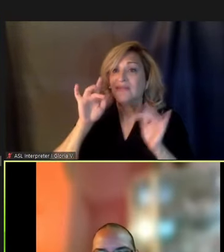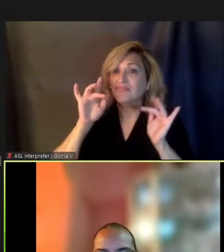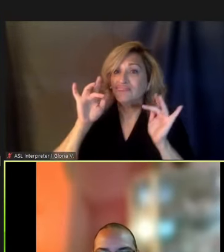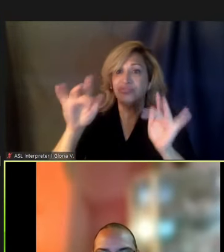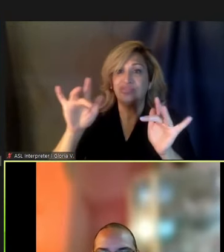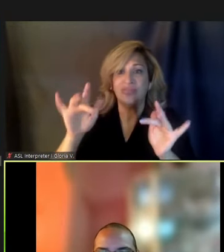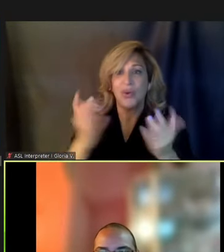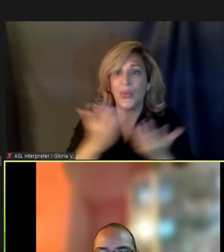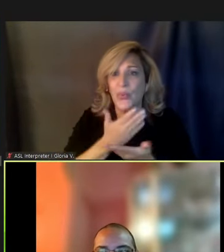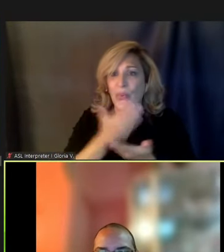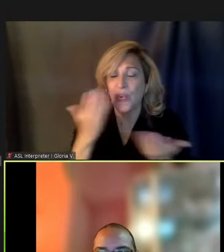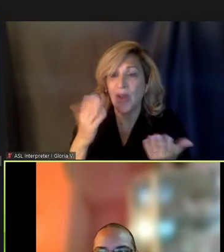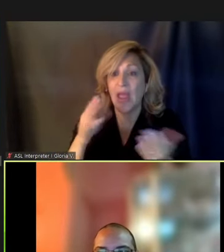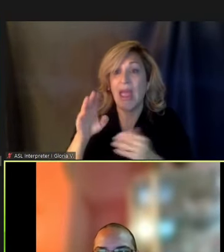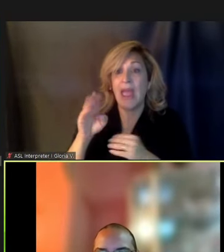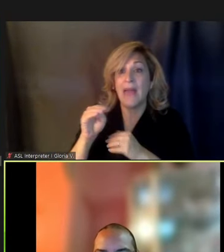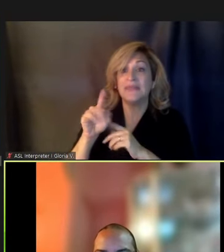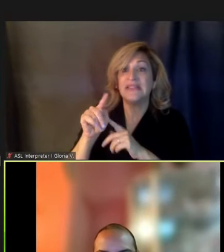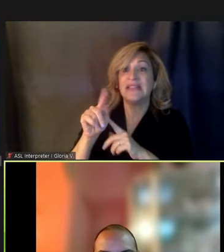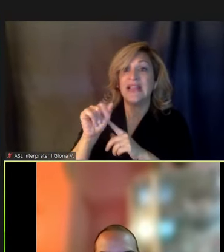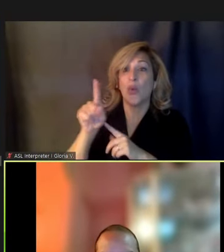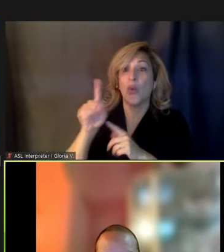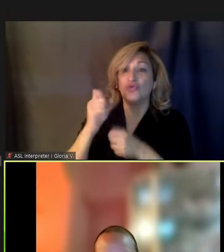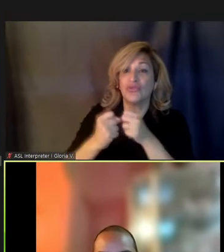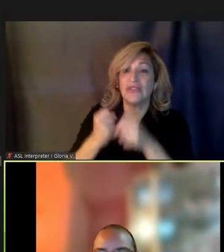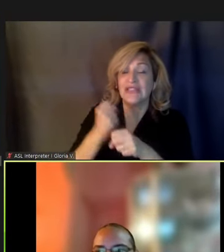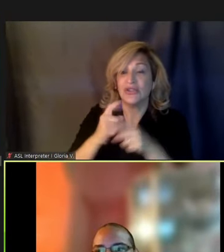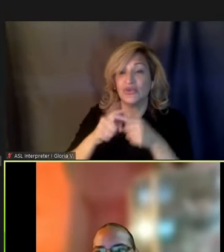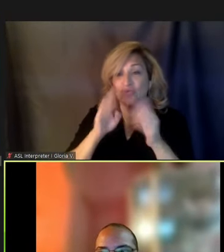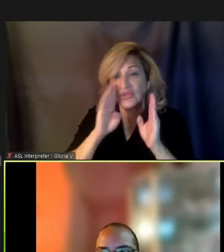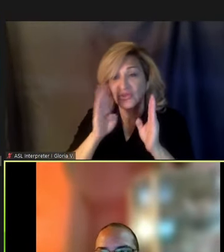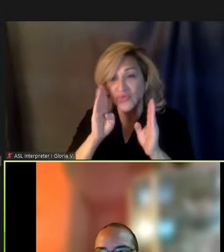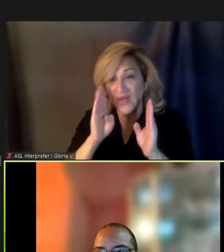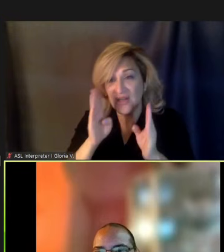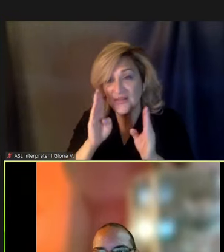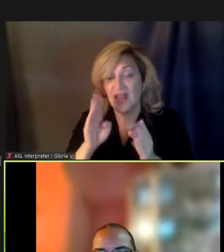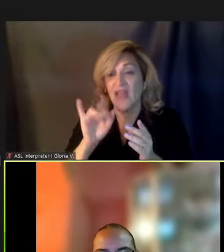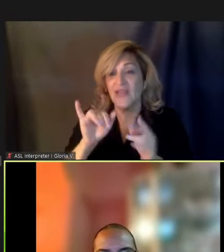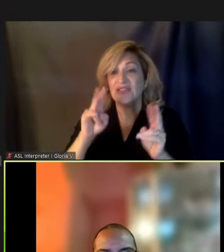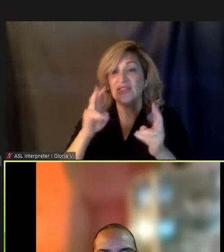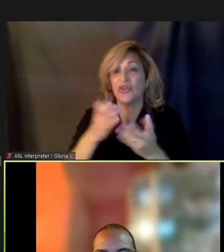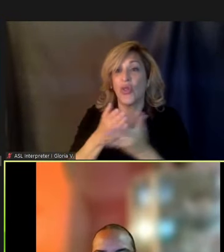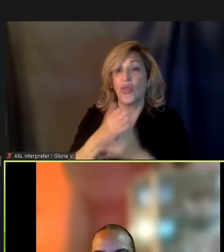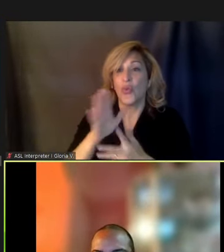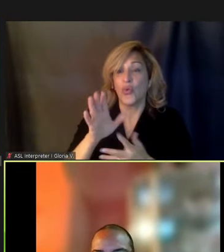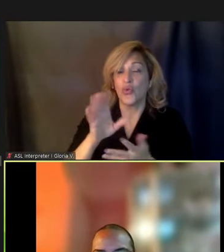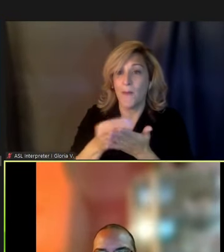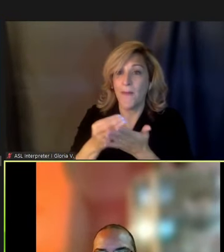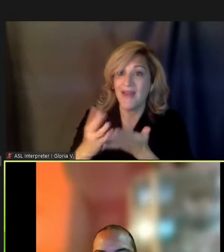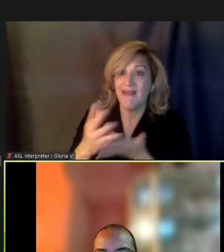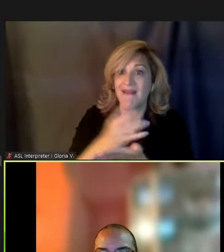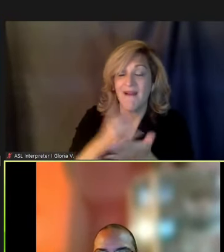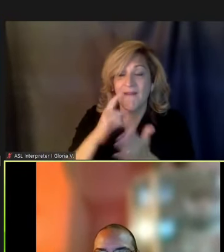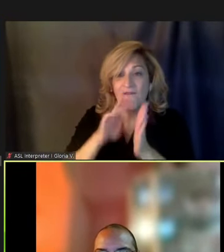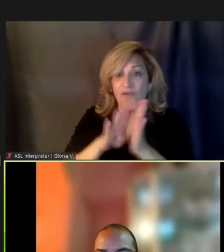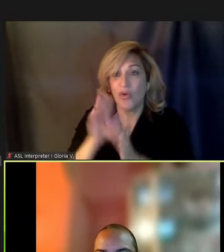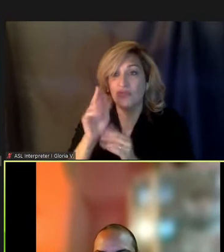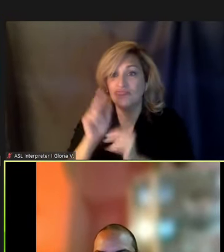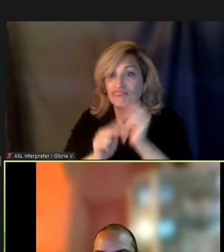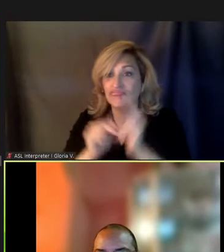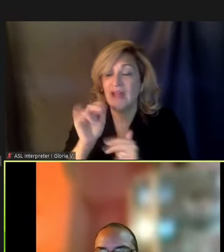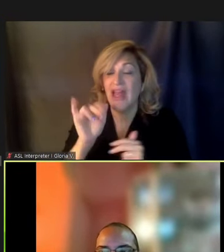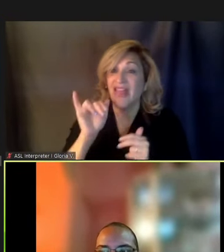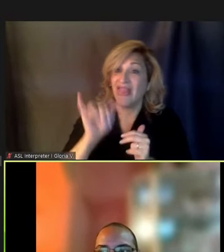may take the MTA another 100 years to address this issue via your capital plan. Now, this congestion pricing plan puts no money into roads